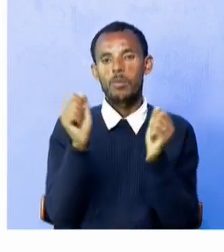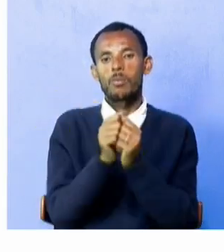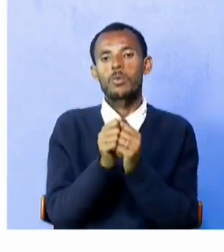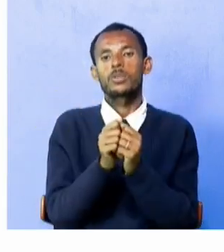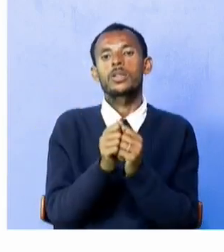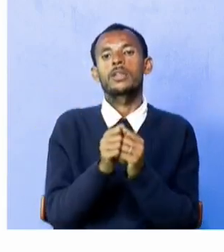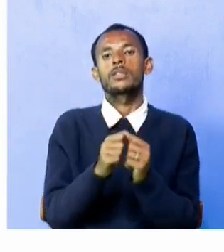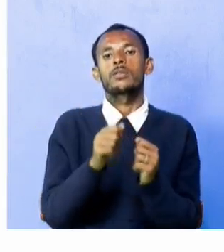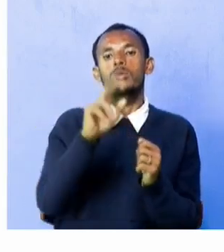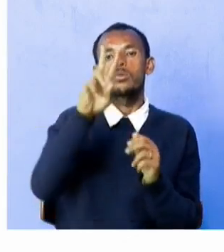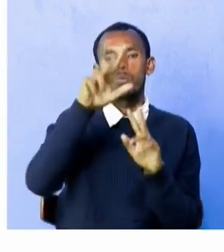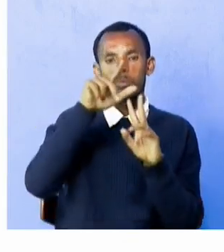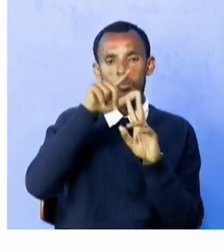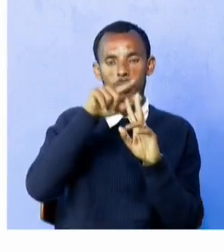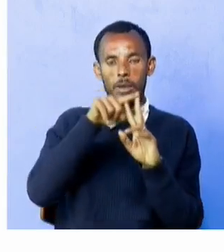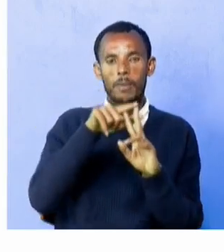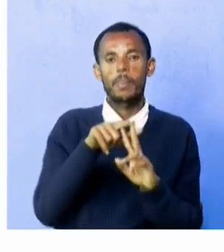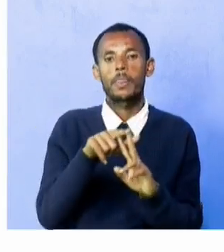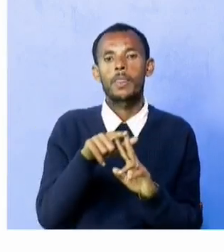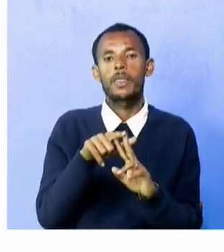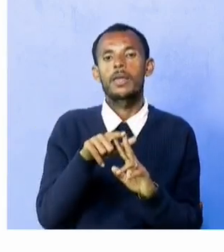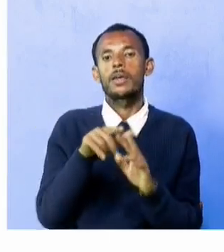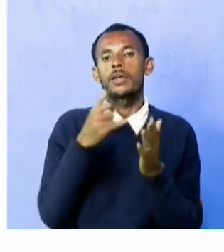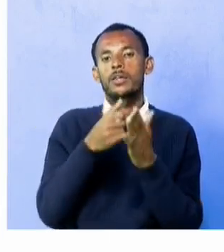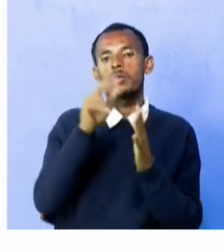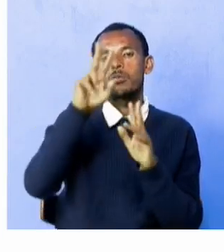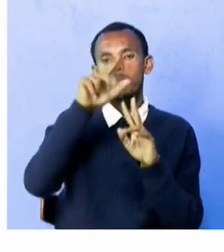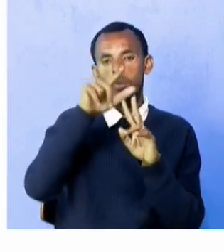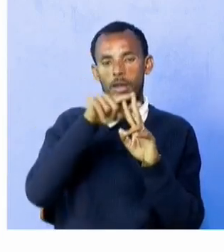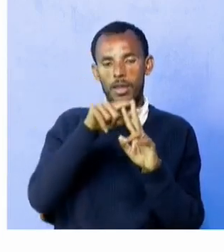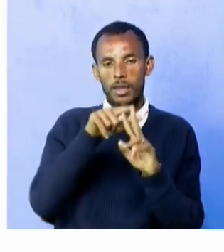pi. Okay, divide it by 2 pi